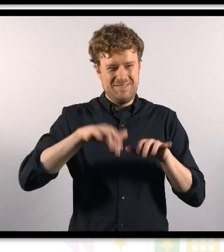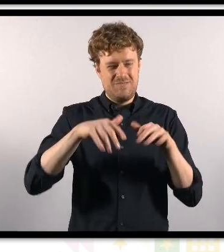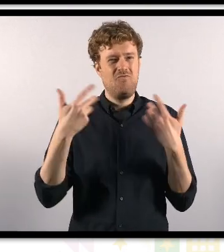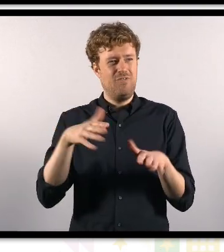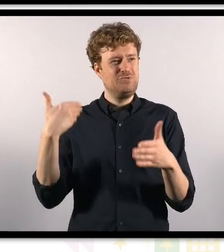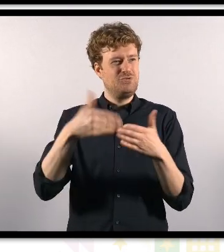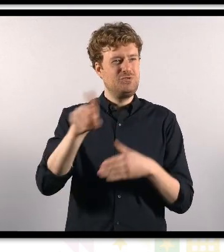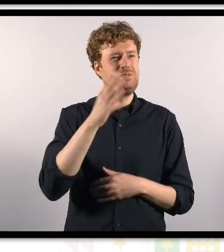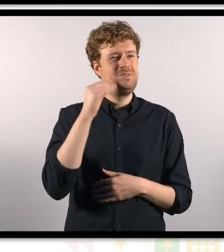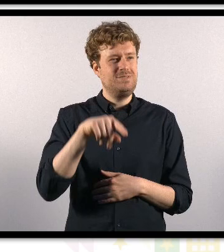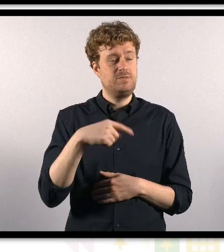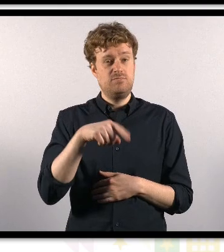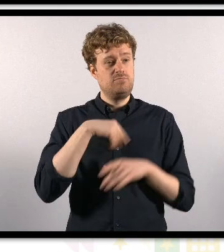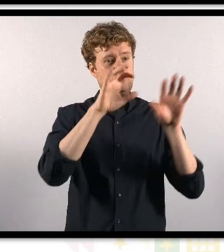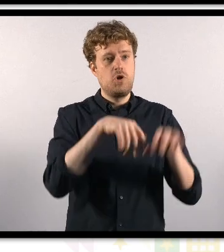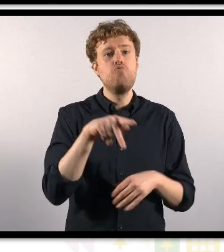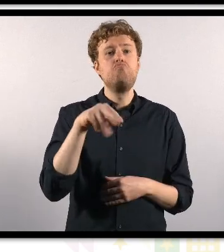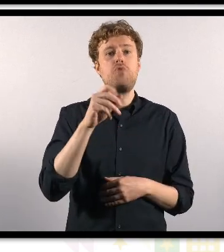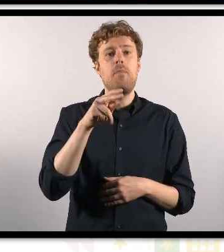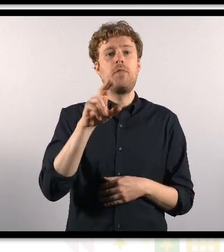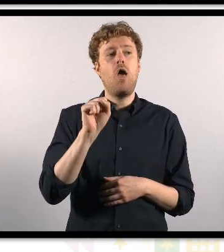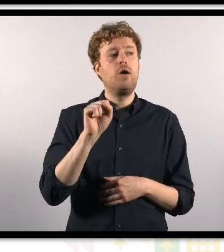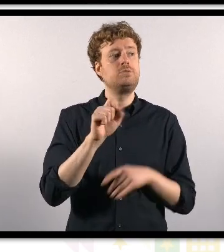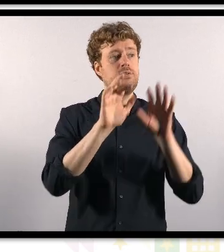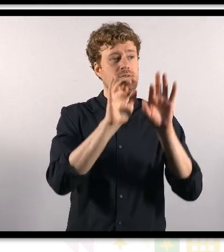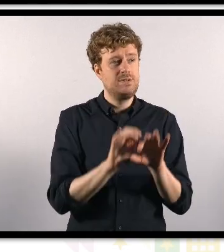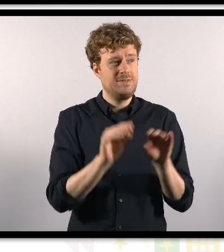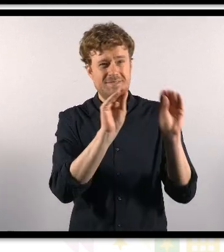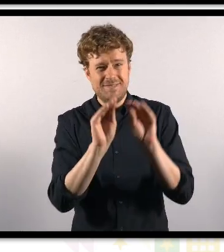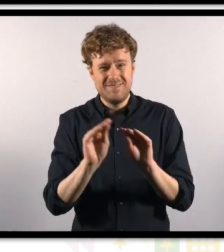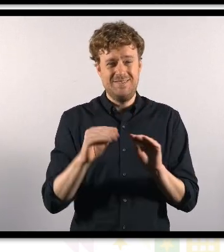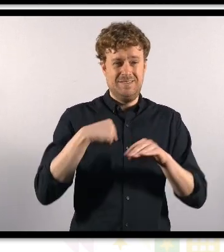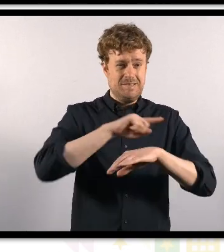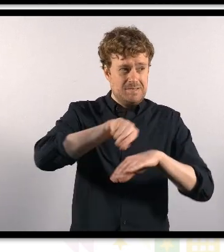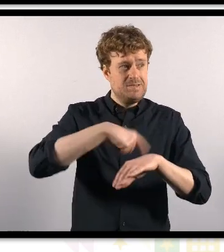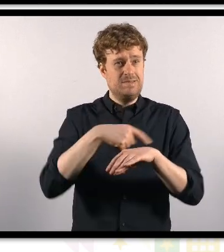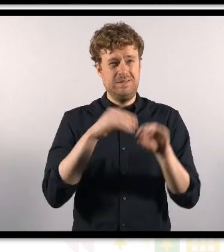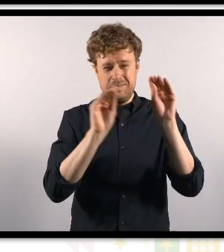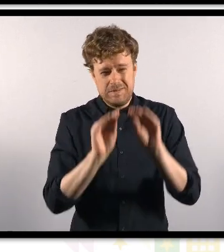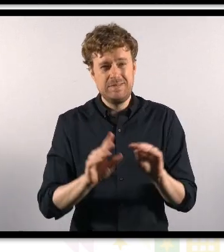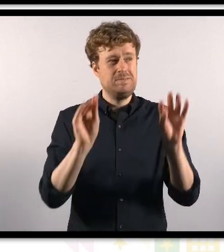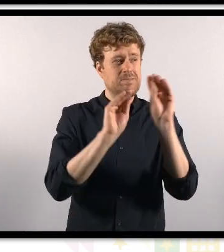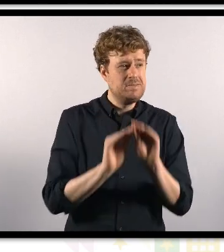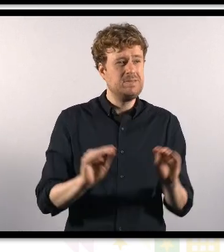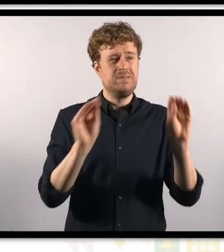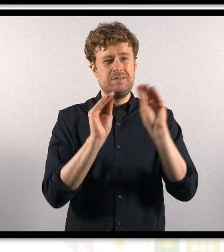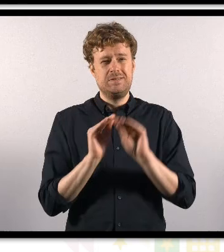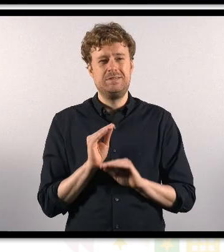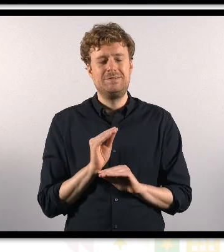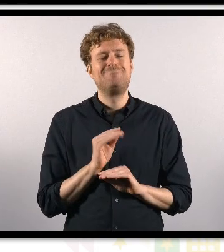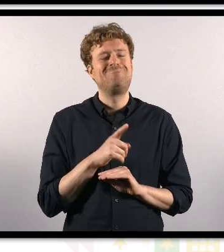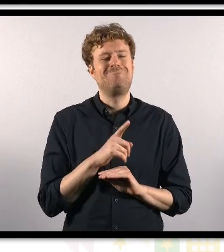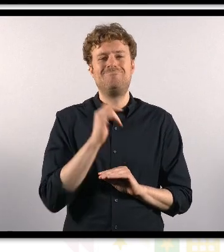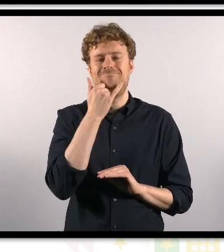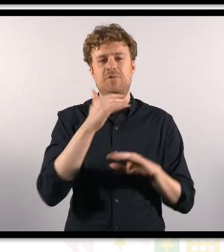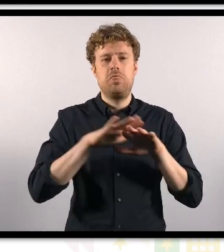So there are problems with AI, Christine's talk alluded to some of it. But